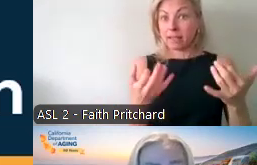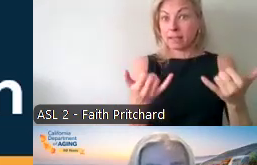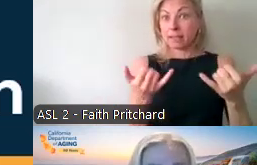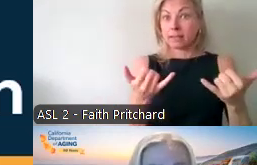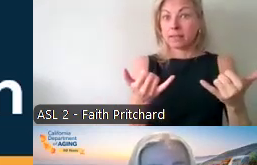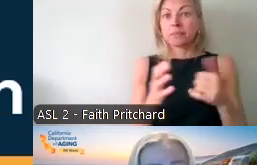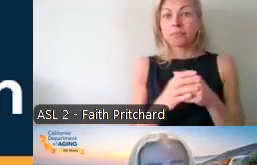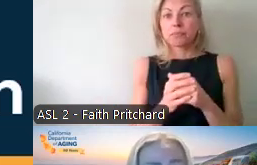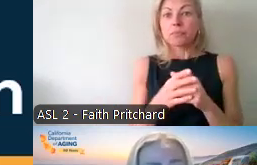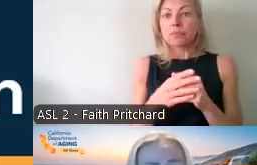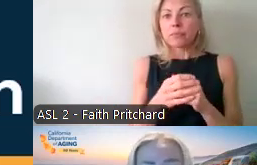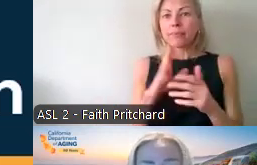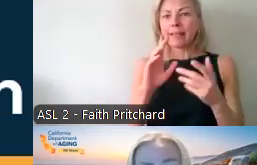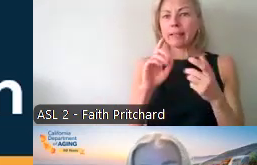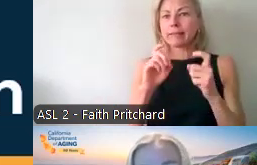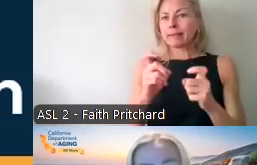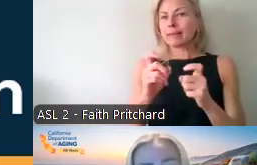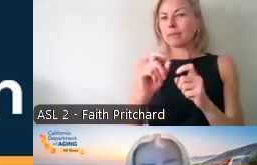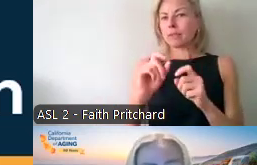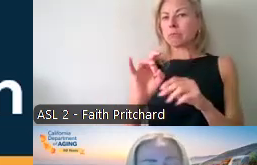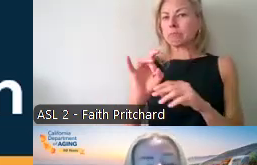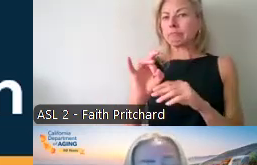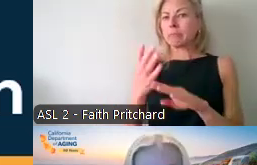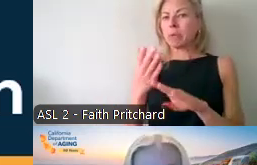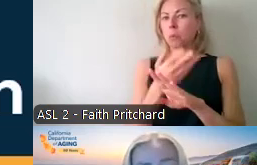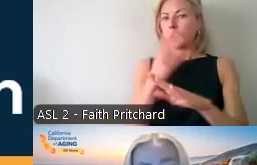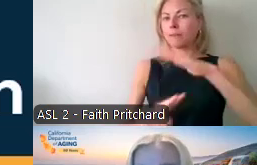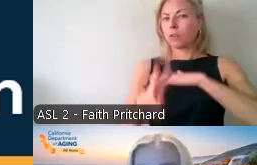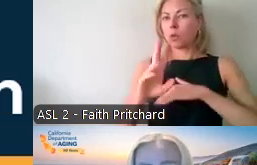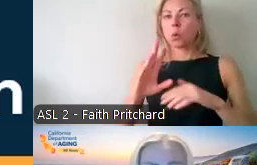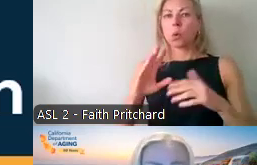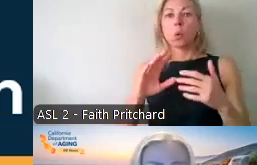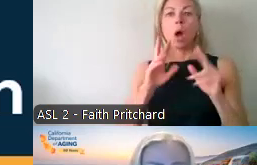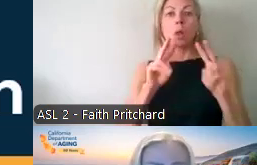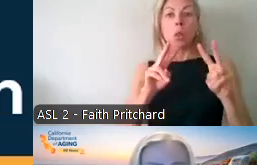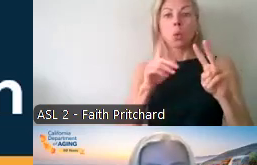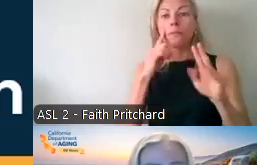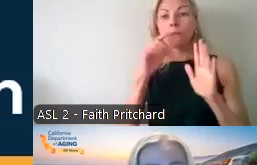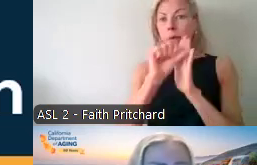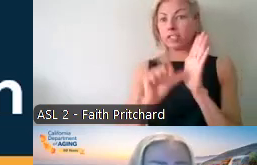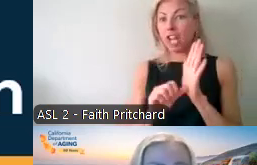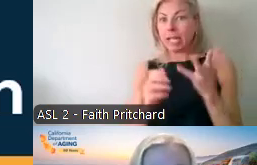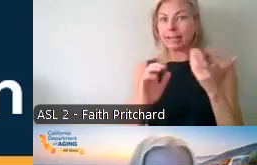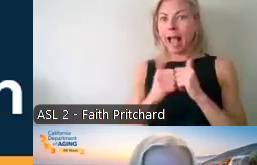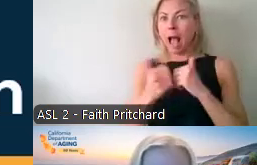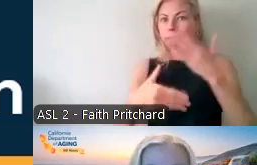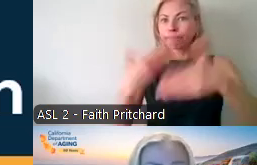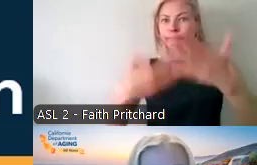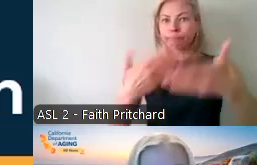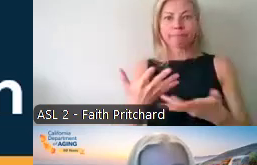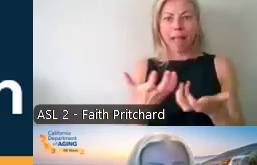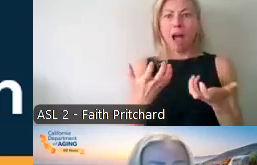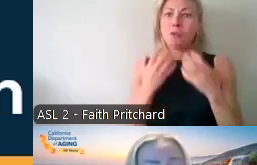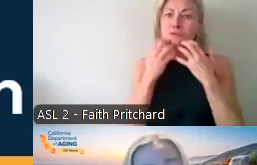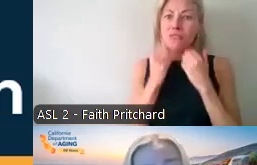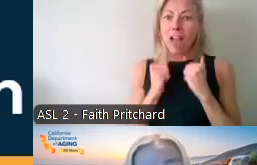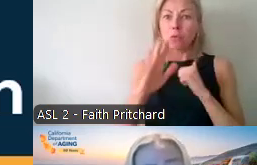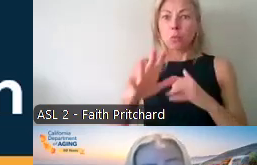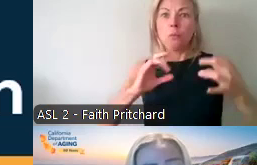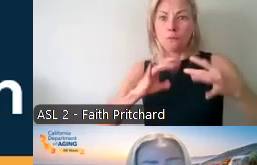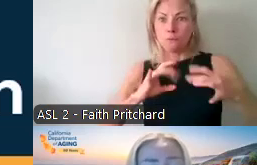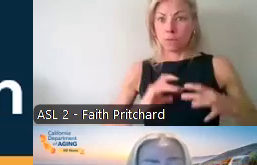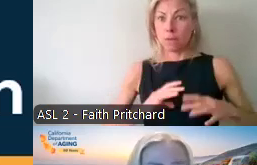give you a sneak peek on where we're looking for that agenda to go. And I would really value your input and feedback on